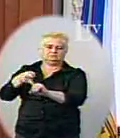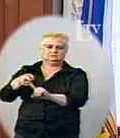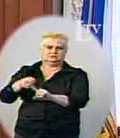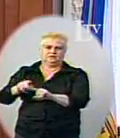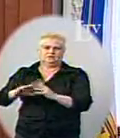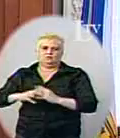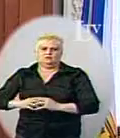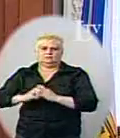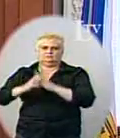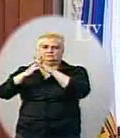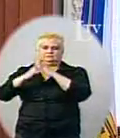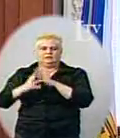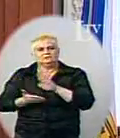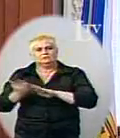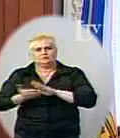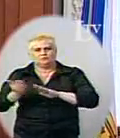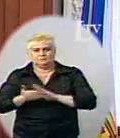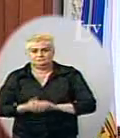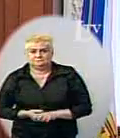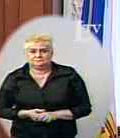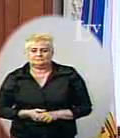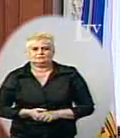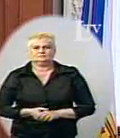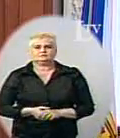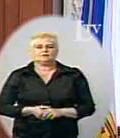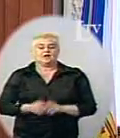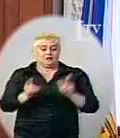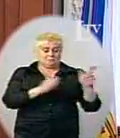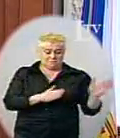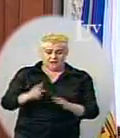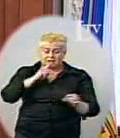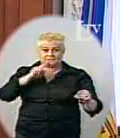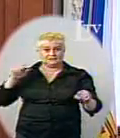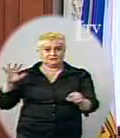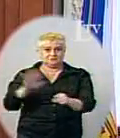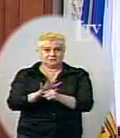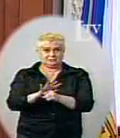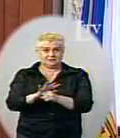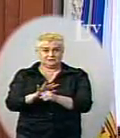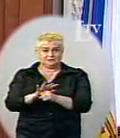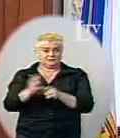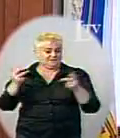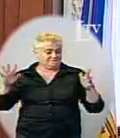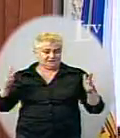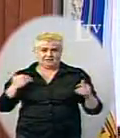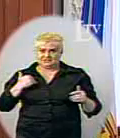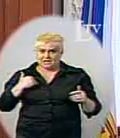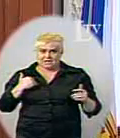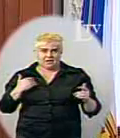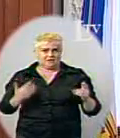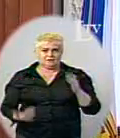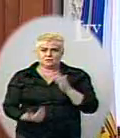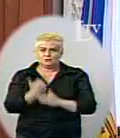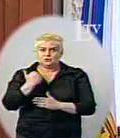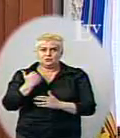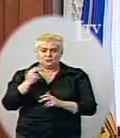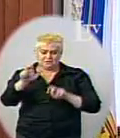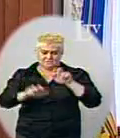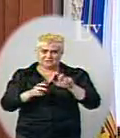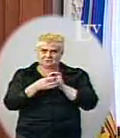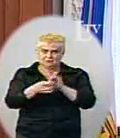Plans and commitments already made mean more than $3 billion of new energy